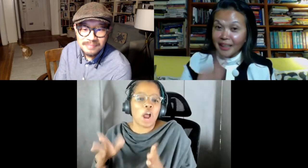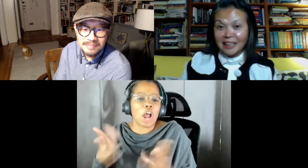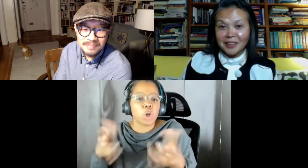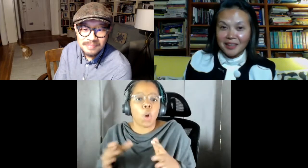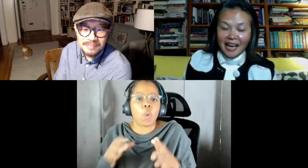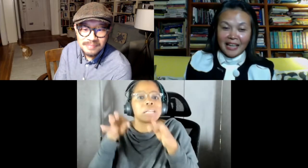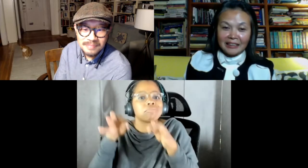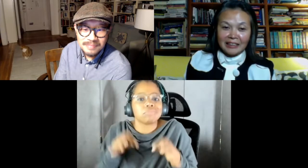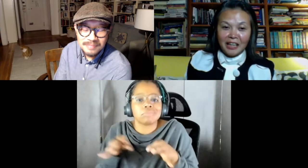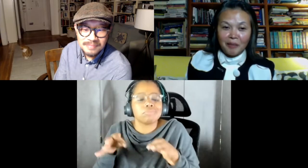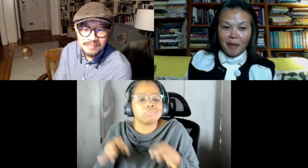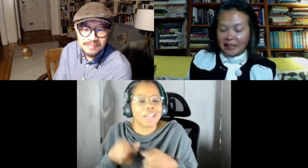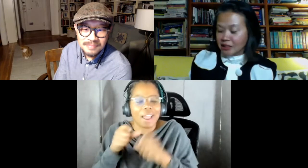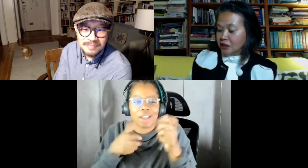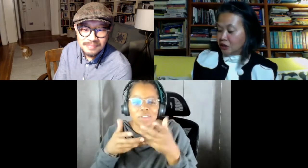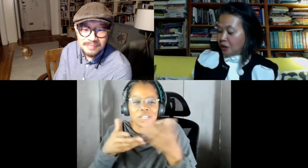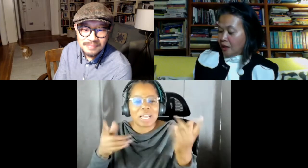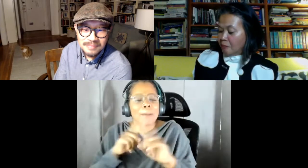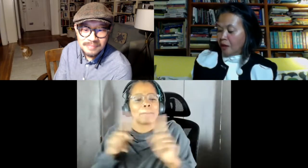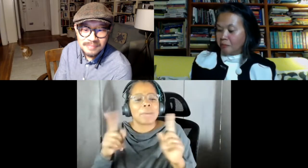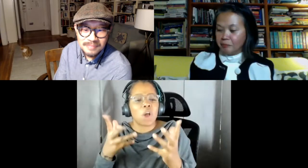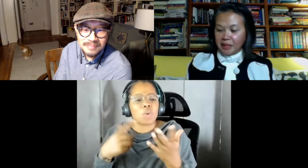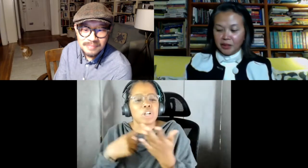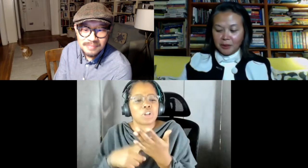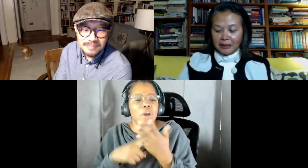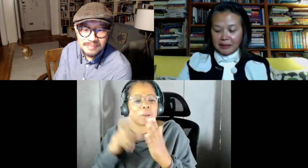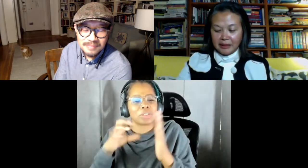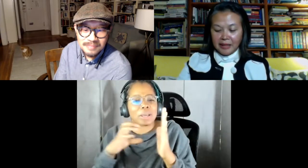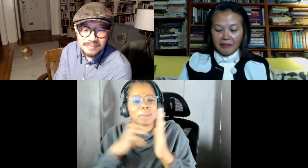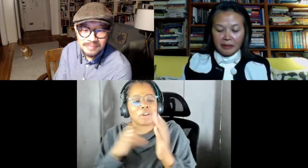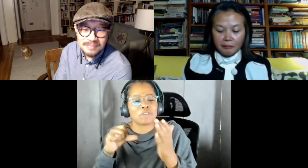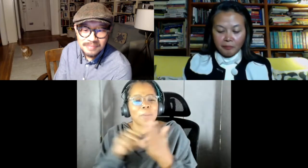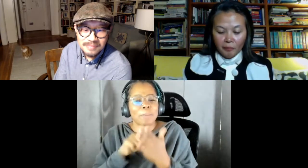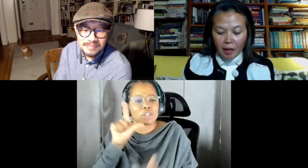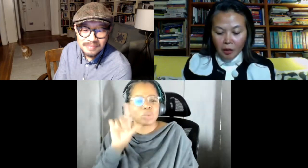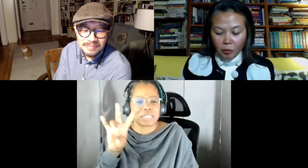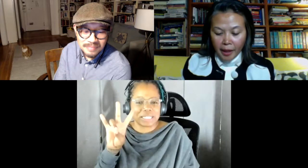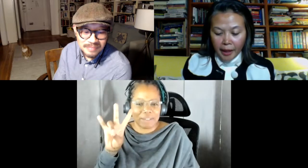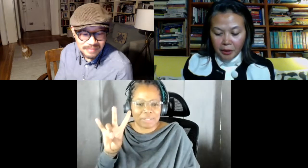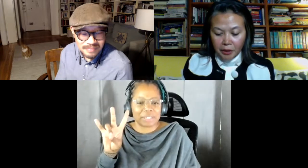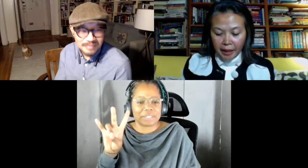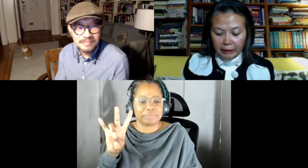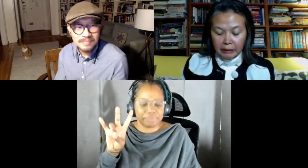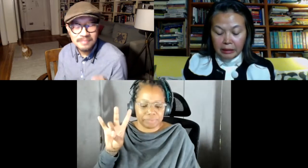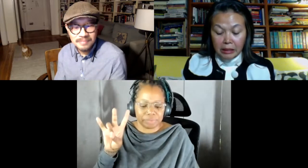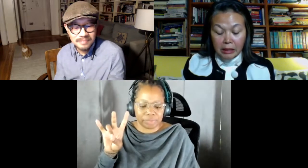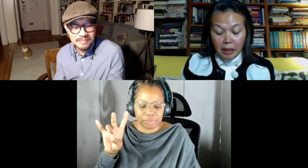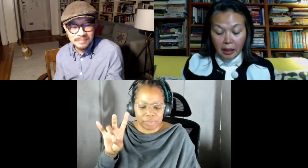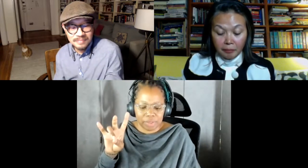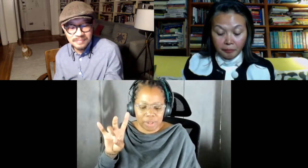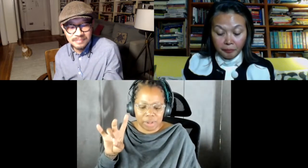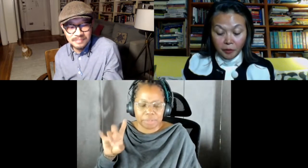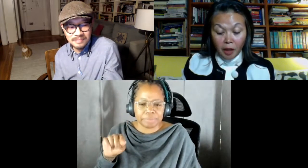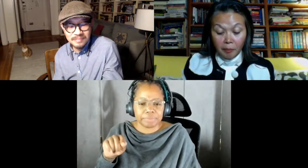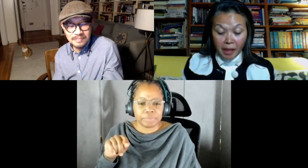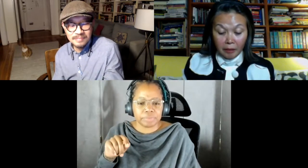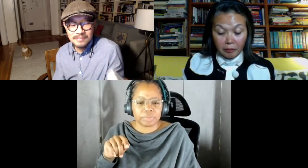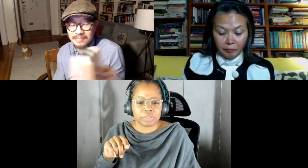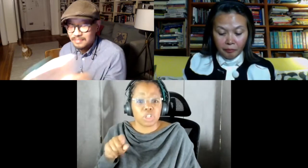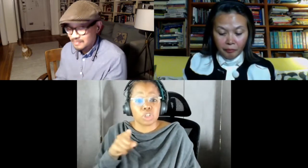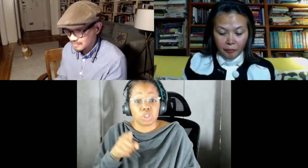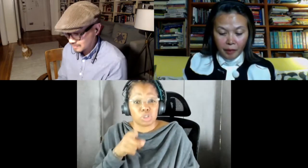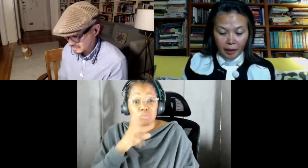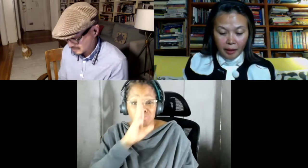I will get to that passage on page 27, where you directly talk